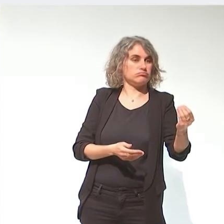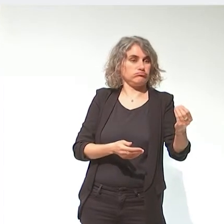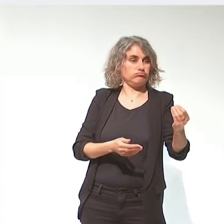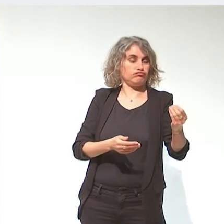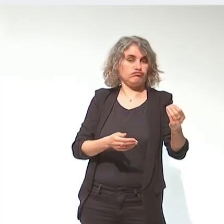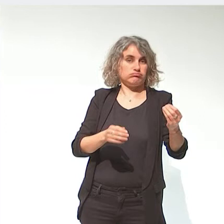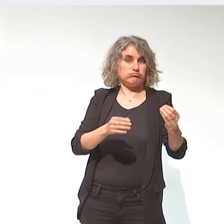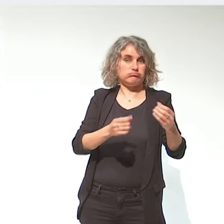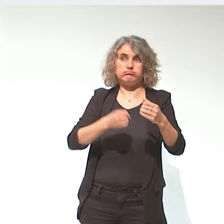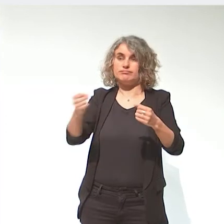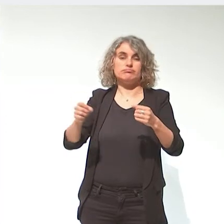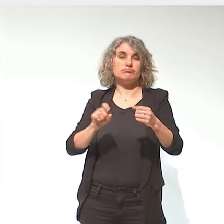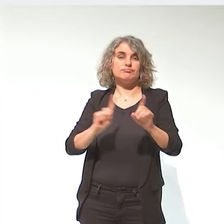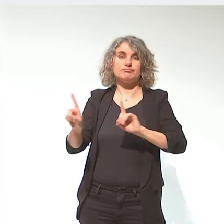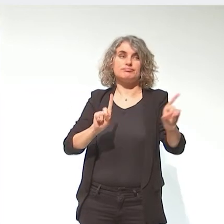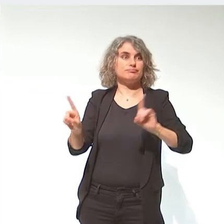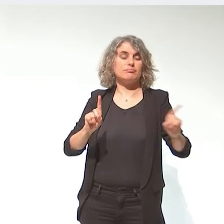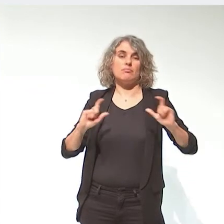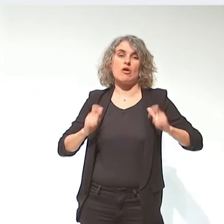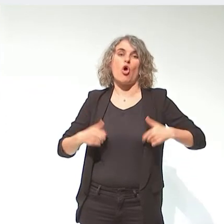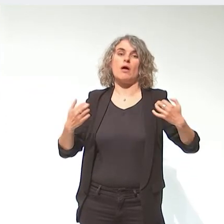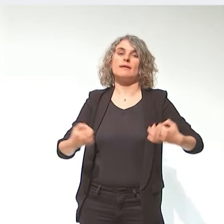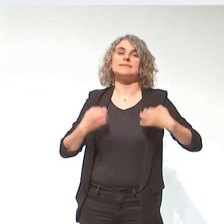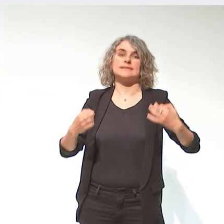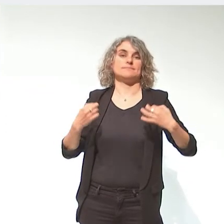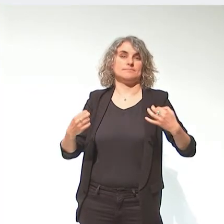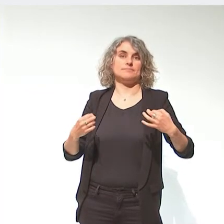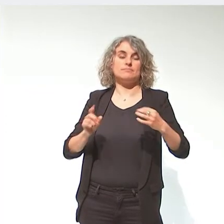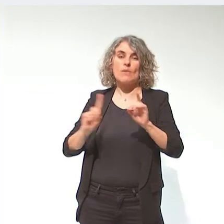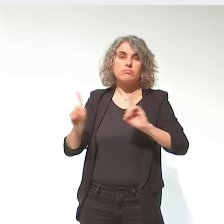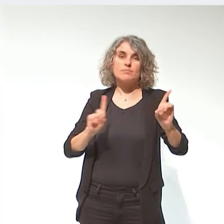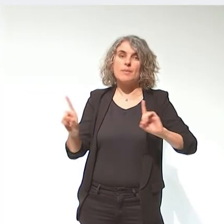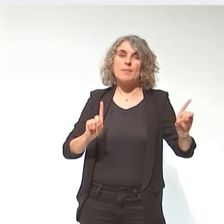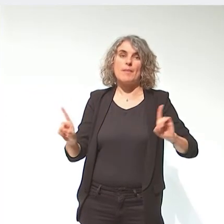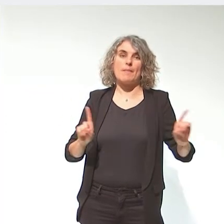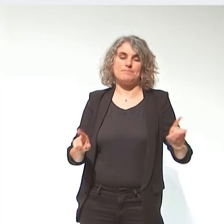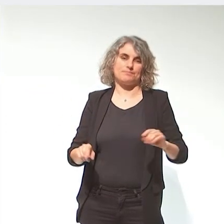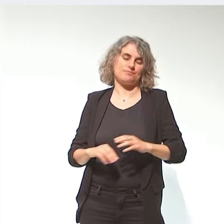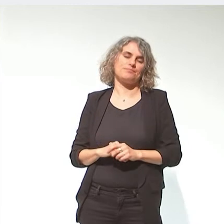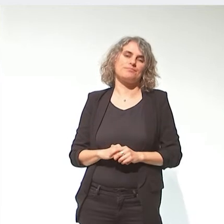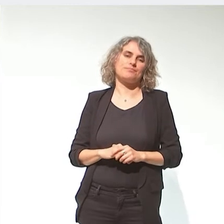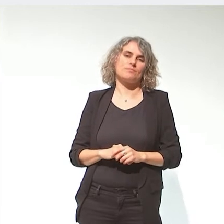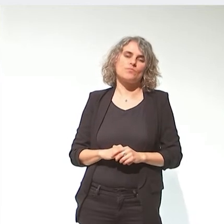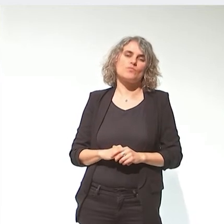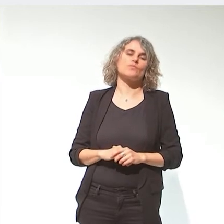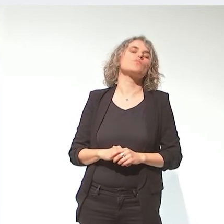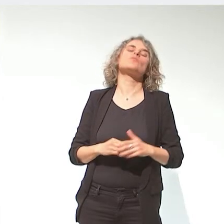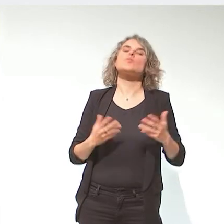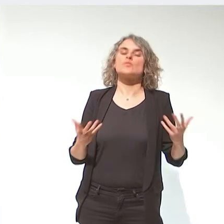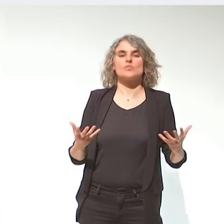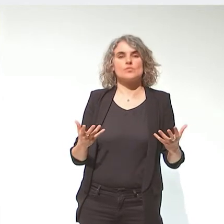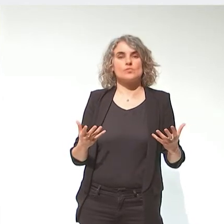or sensorial impairments did these transitions, and also a big part of the students